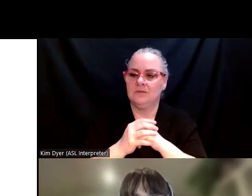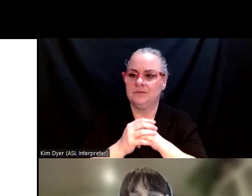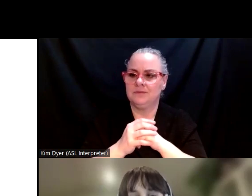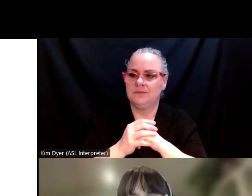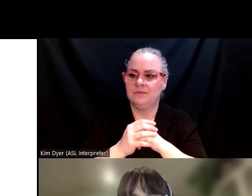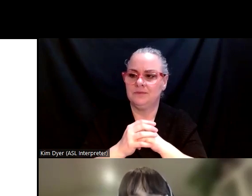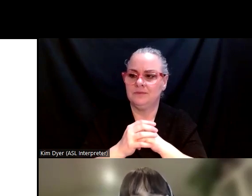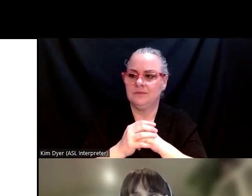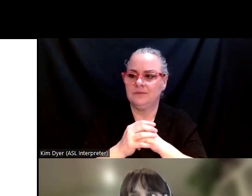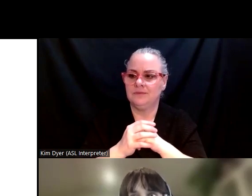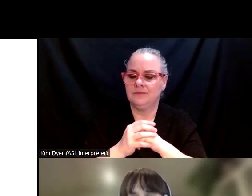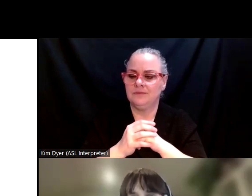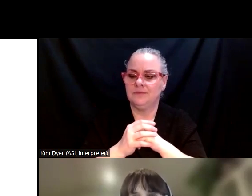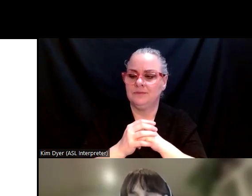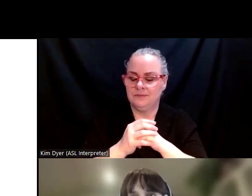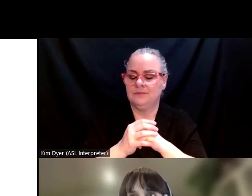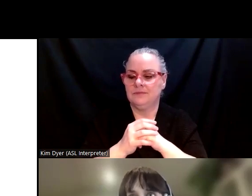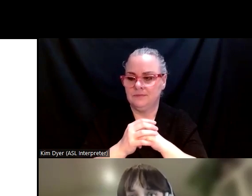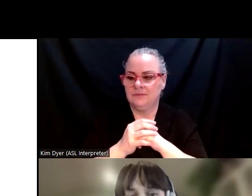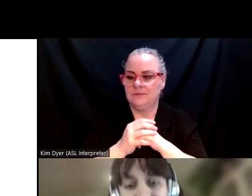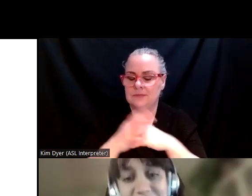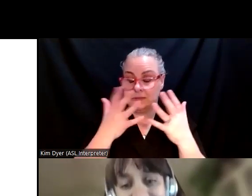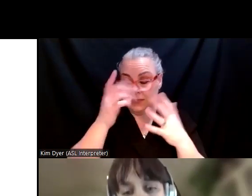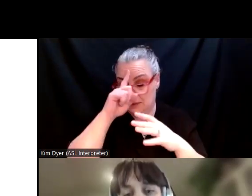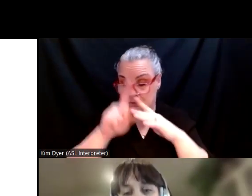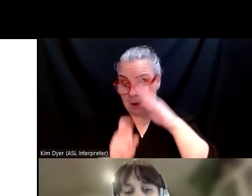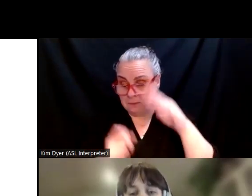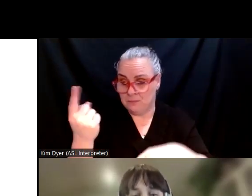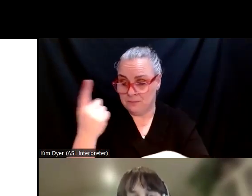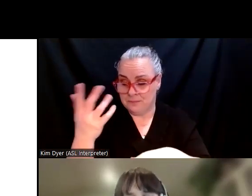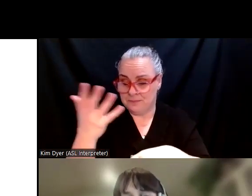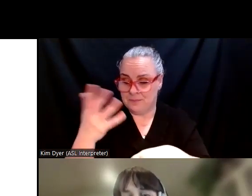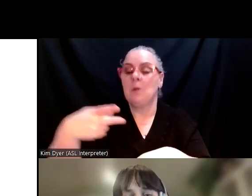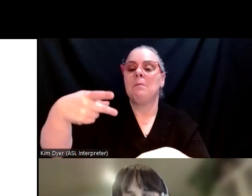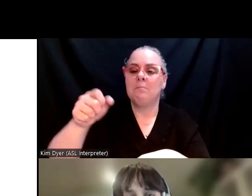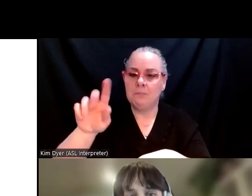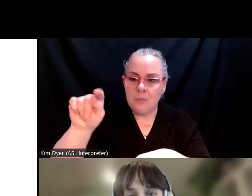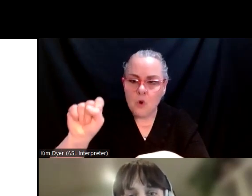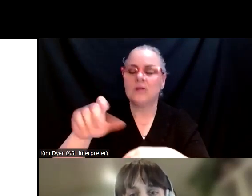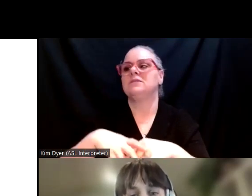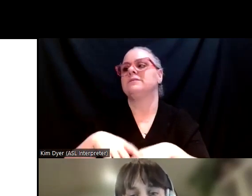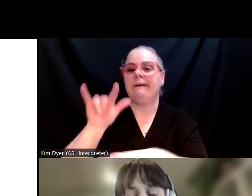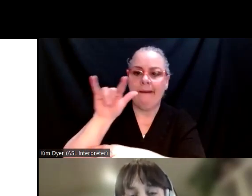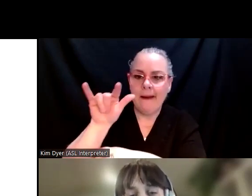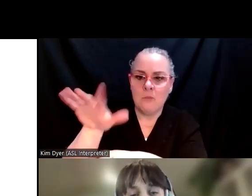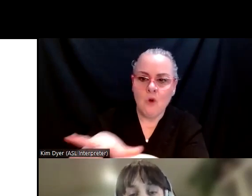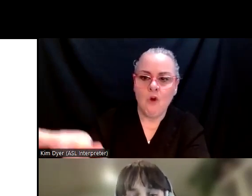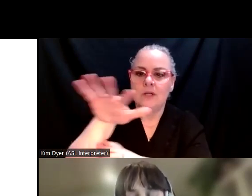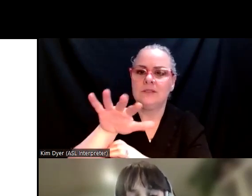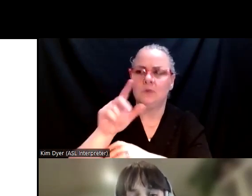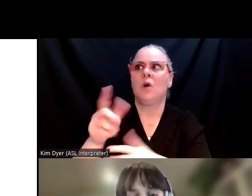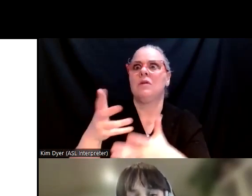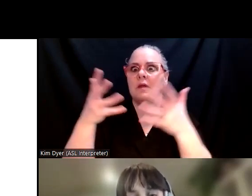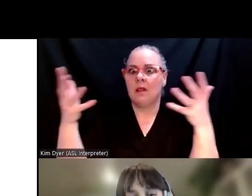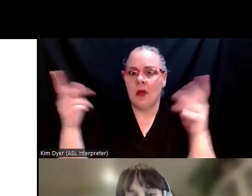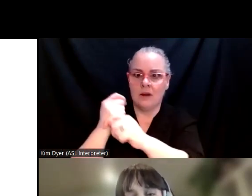I guess inventory or, why is this word escaping me, but ports and places and airports where there's also high truck